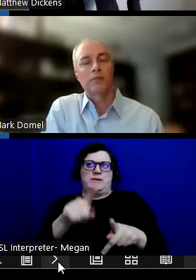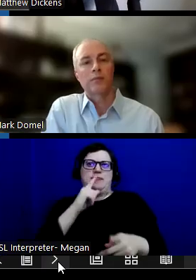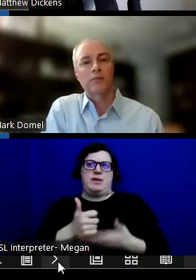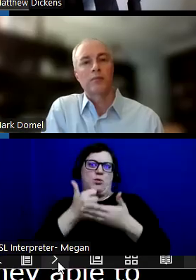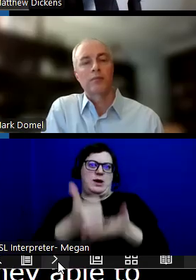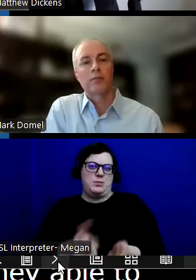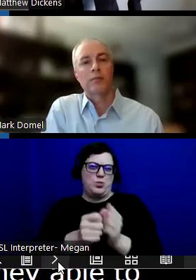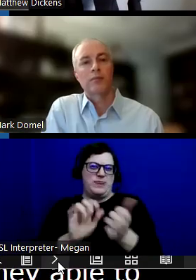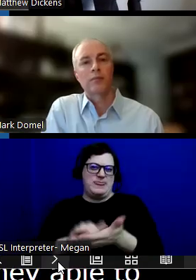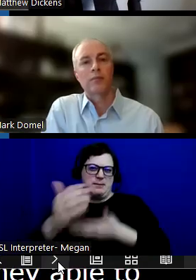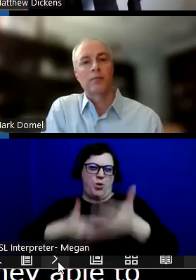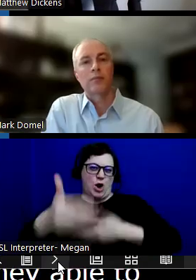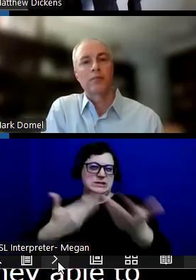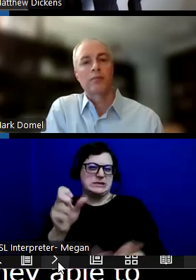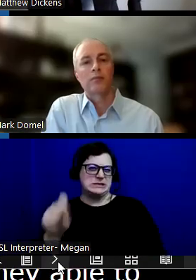process.